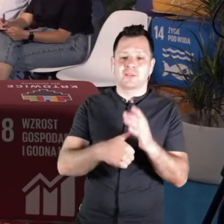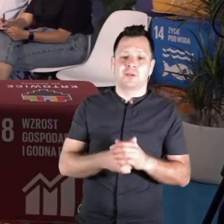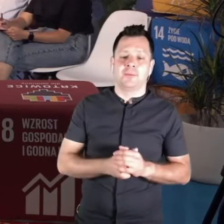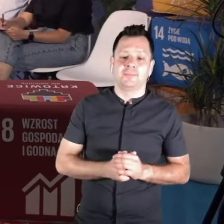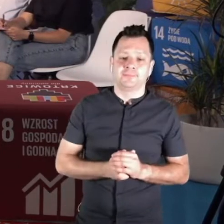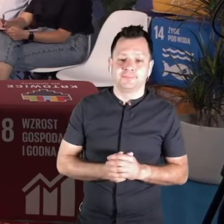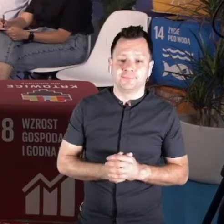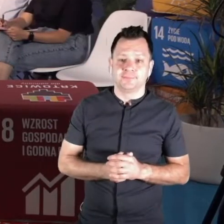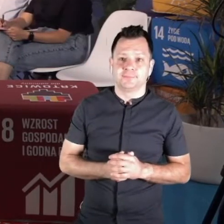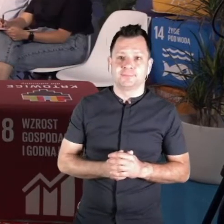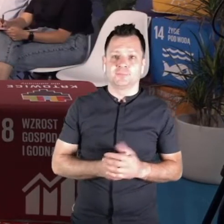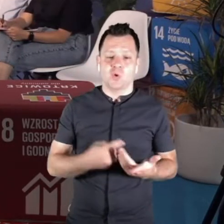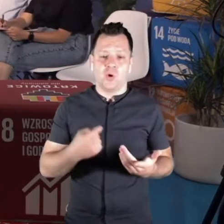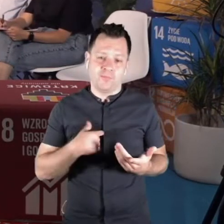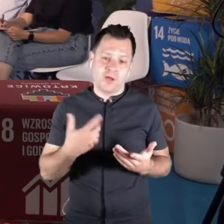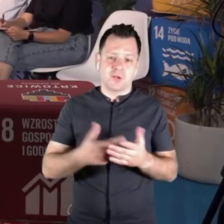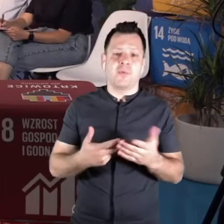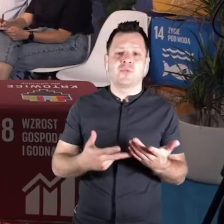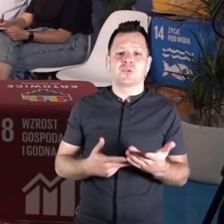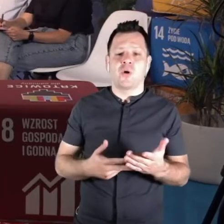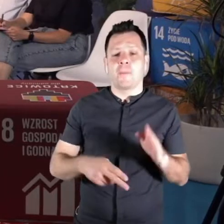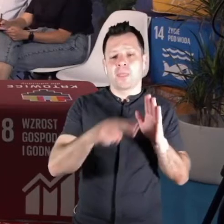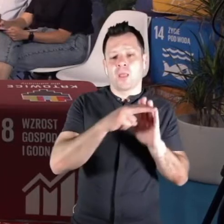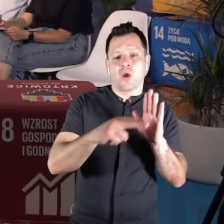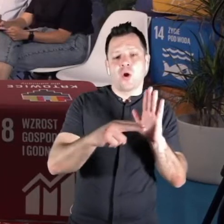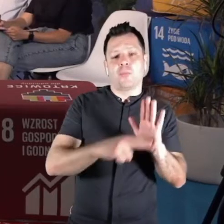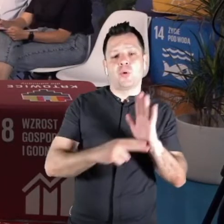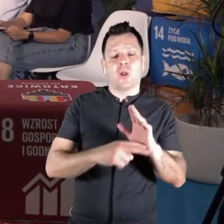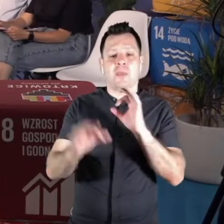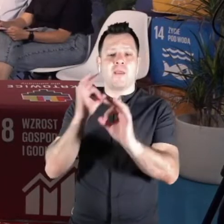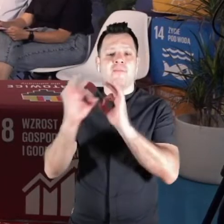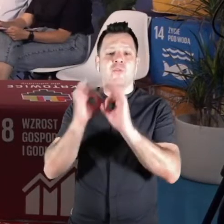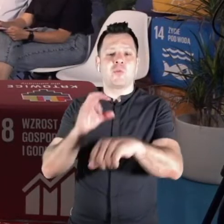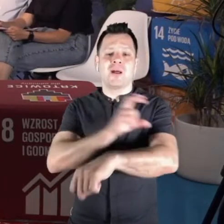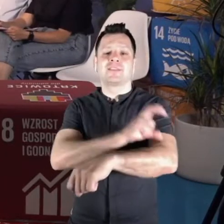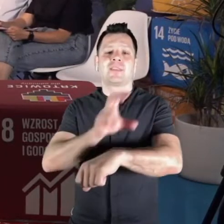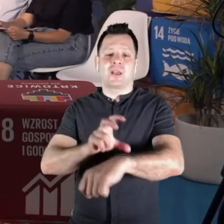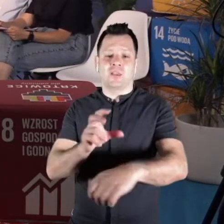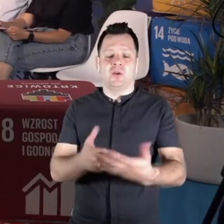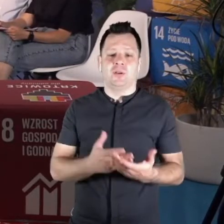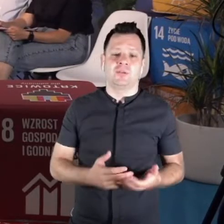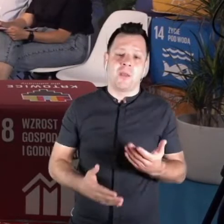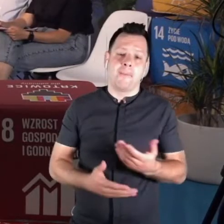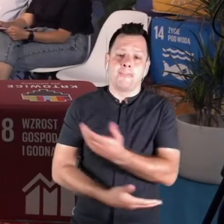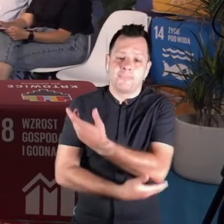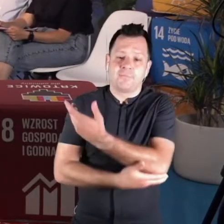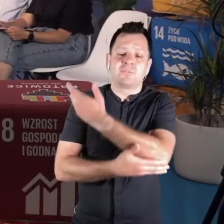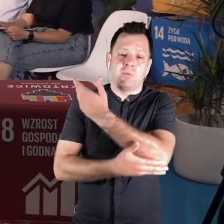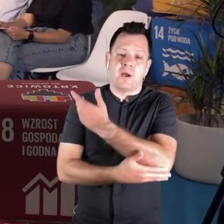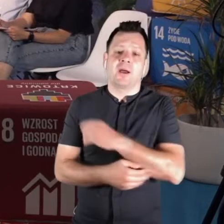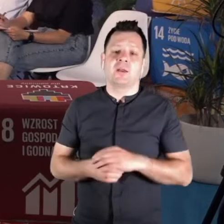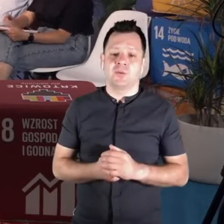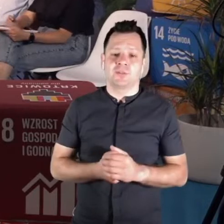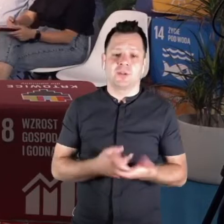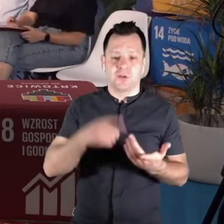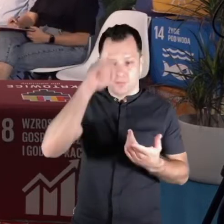includes information and communication technology supporting the government with support by community-led teams from